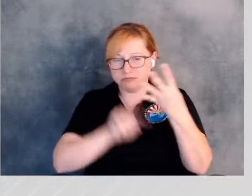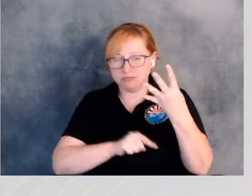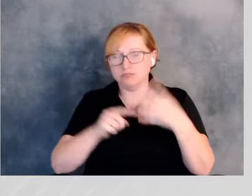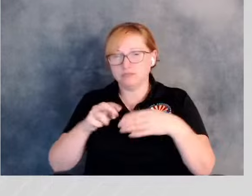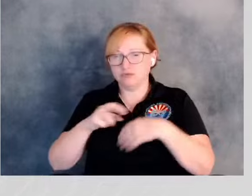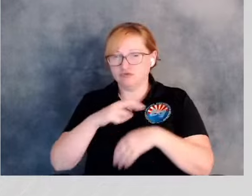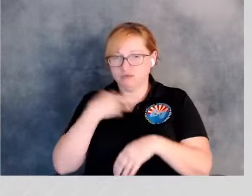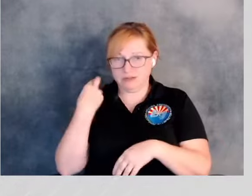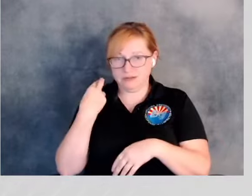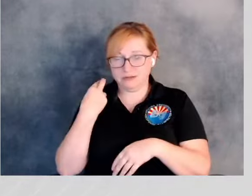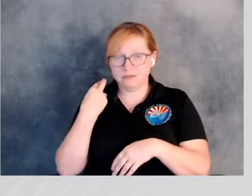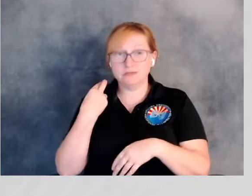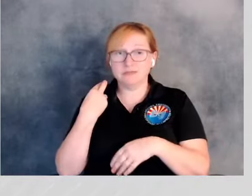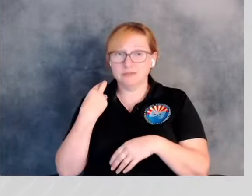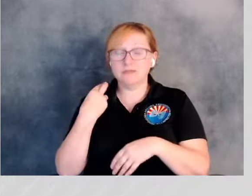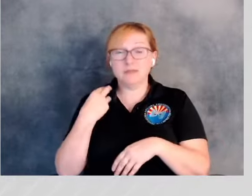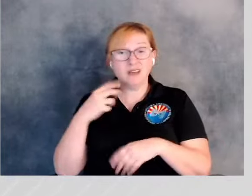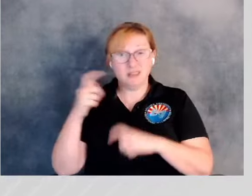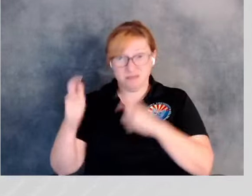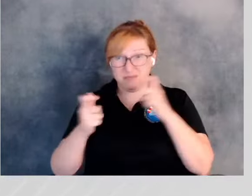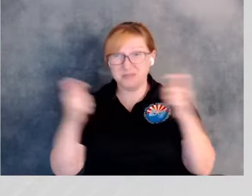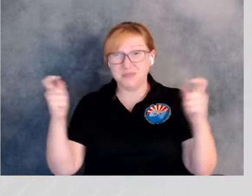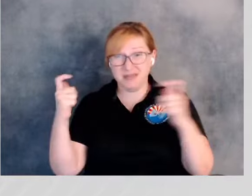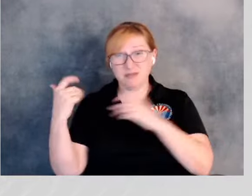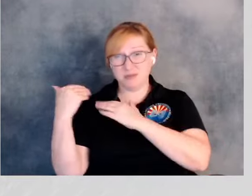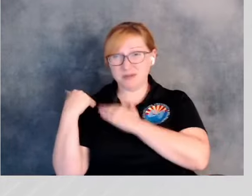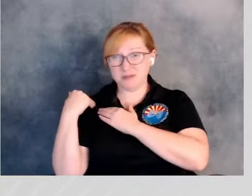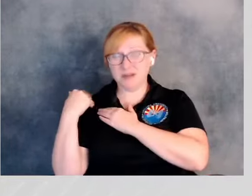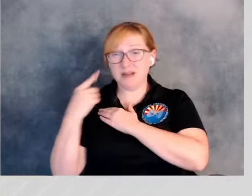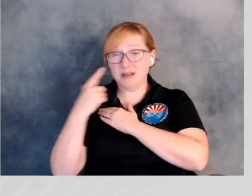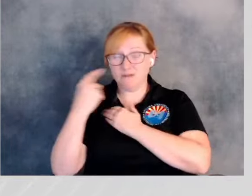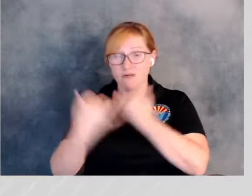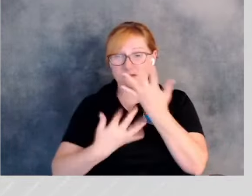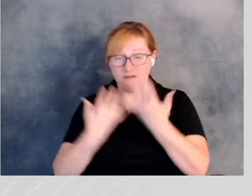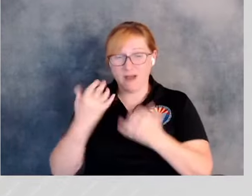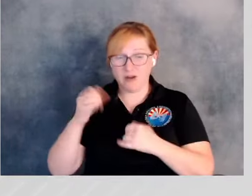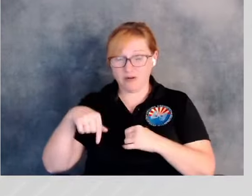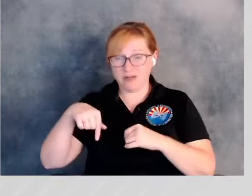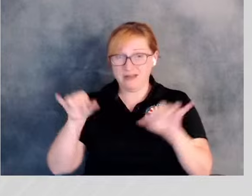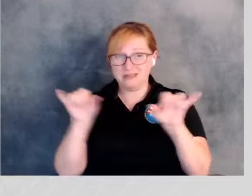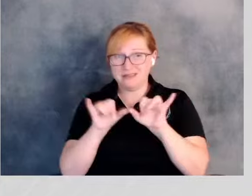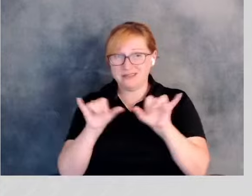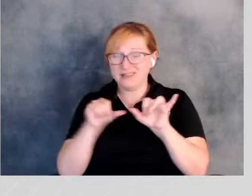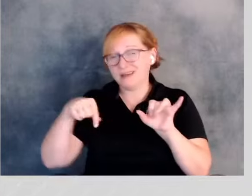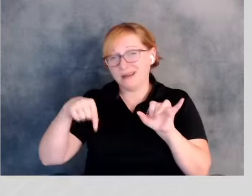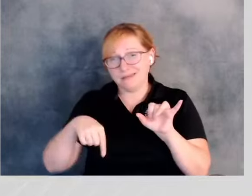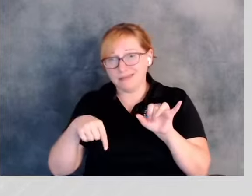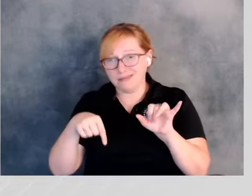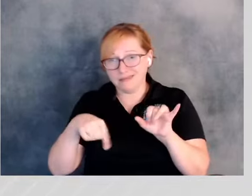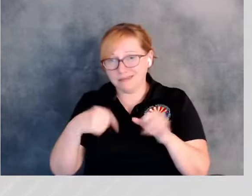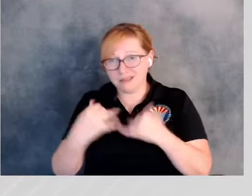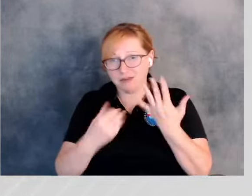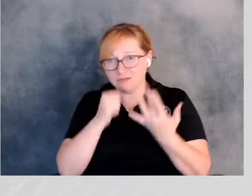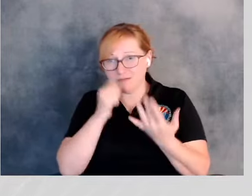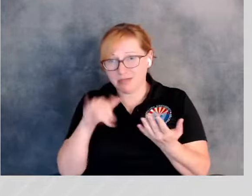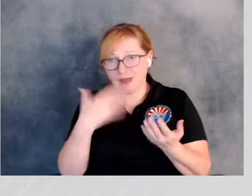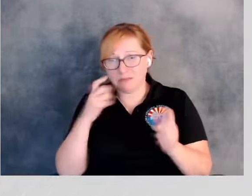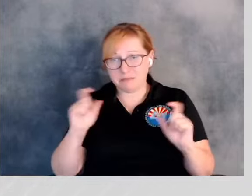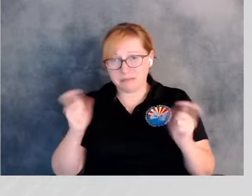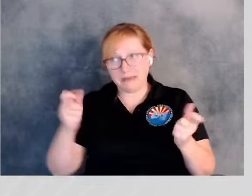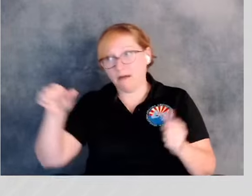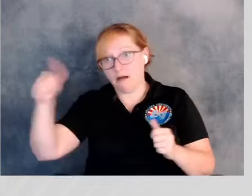for a fire this size, and unfortunately, I think we all know this isn't that big of a fire anymore, but for San Luis